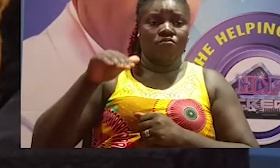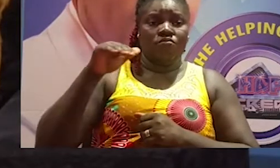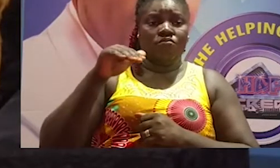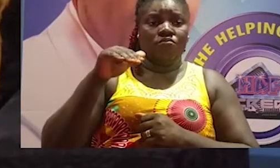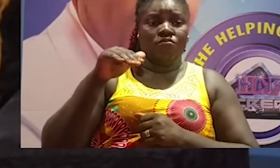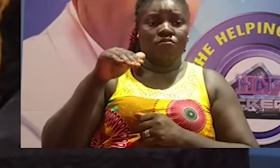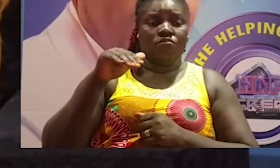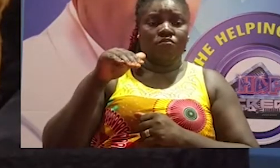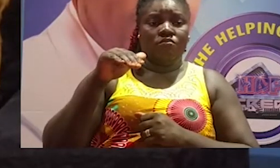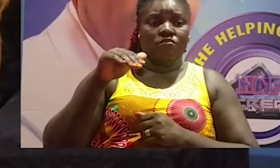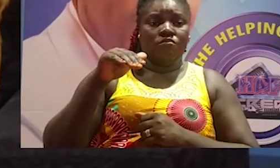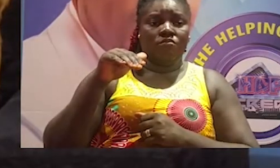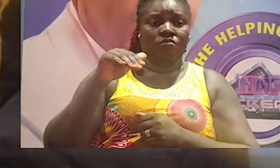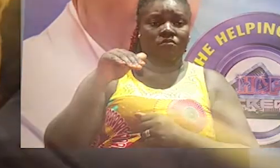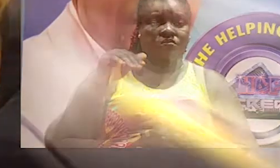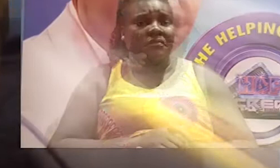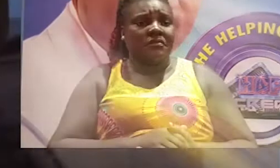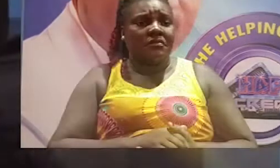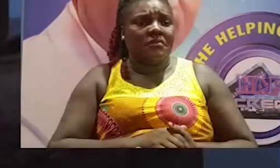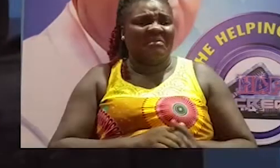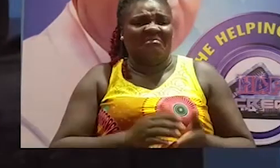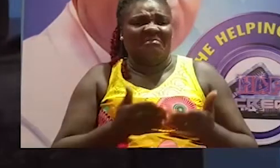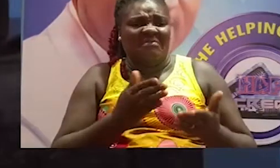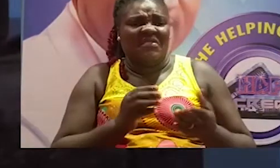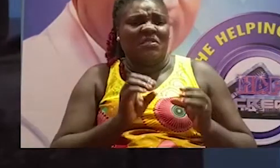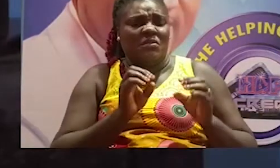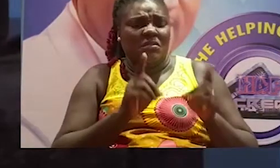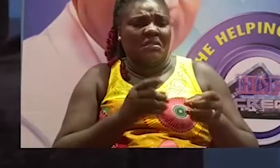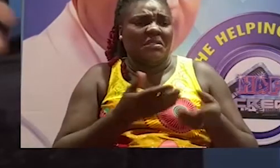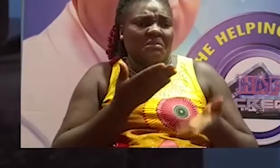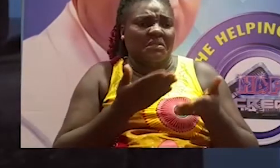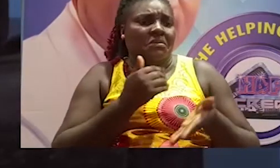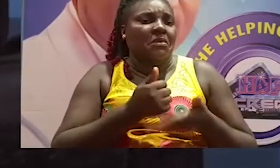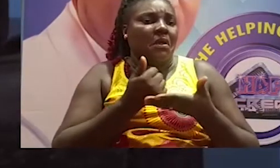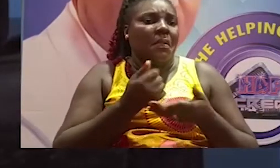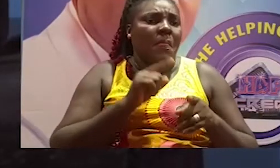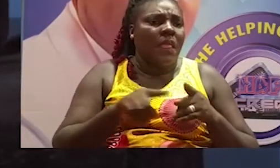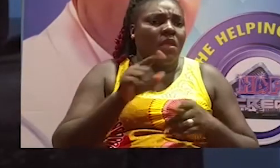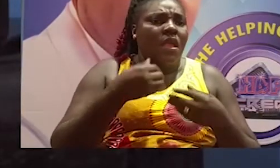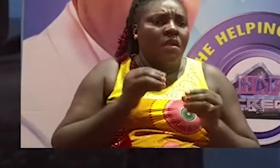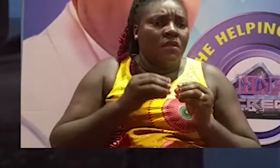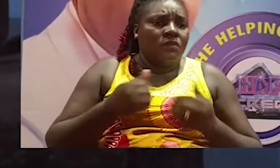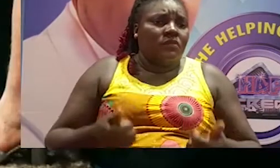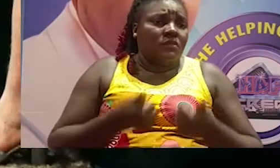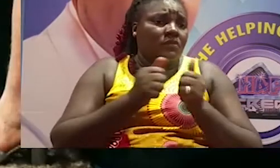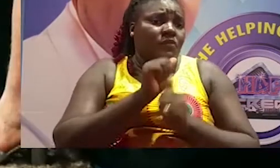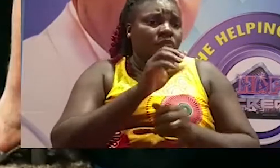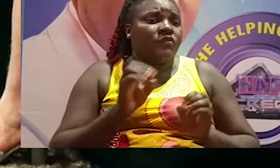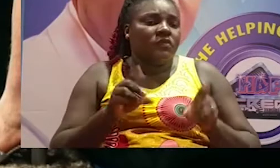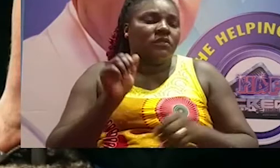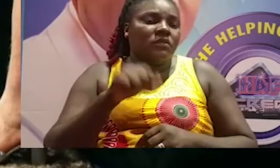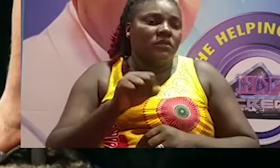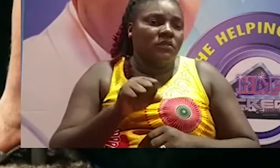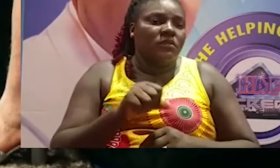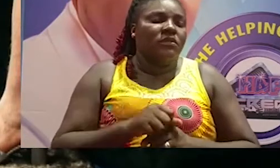the knowledge of disability was very rare. You had a lot of challenges with your education. Oh, yeah. That's